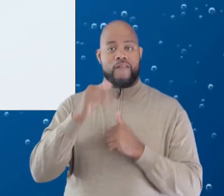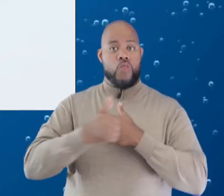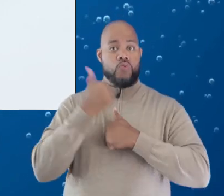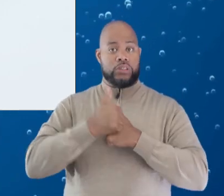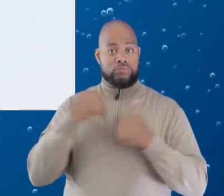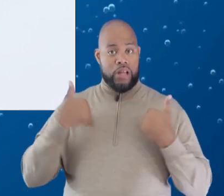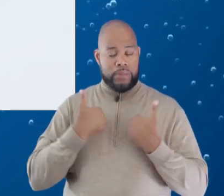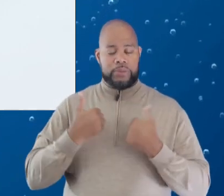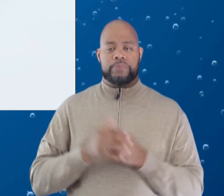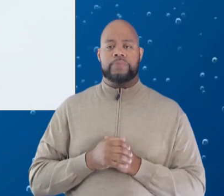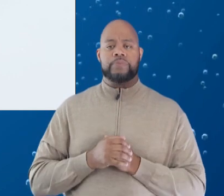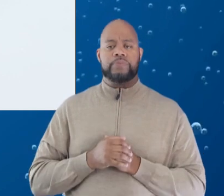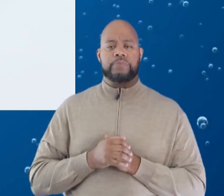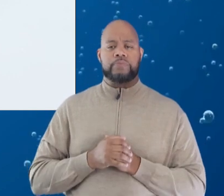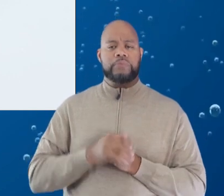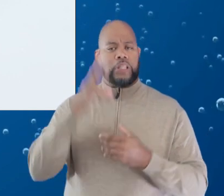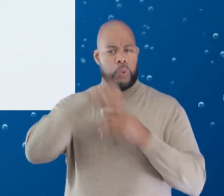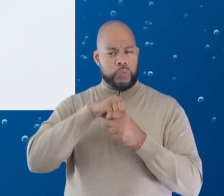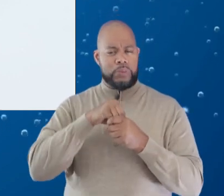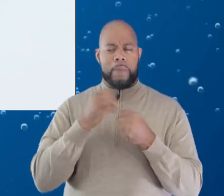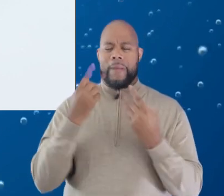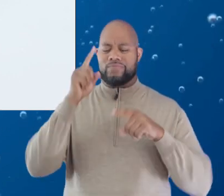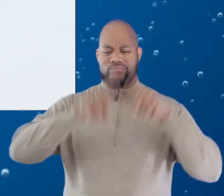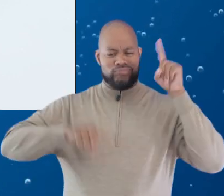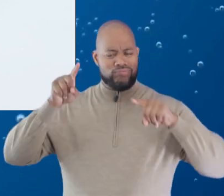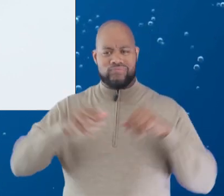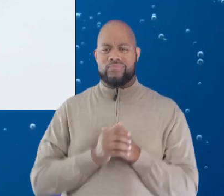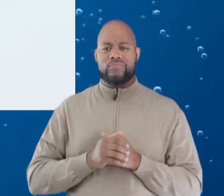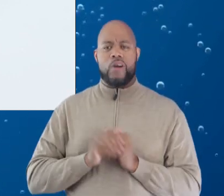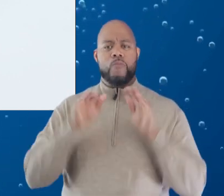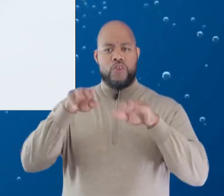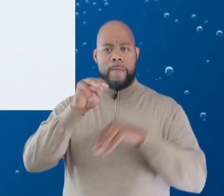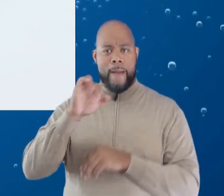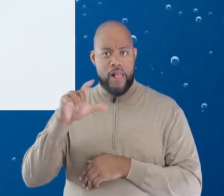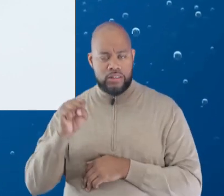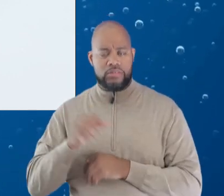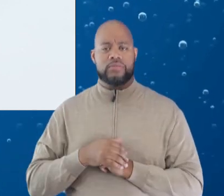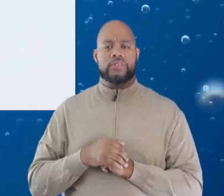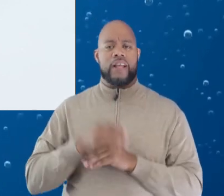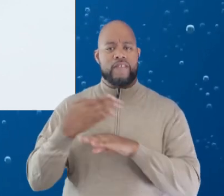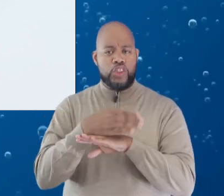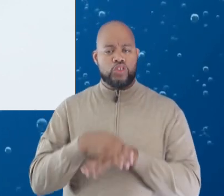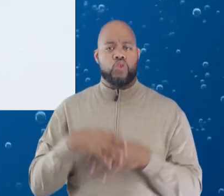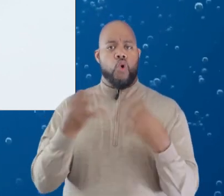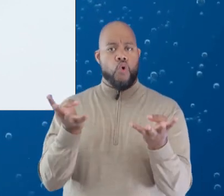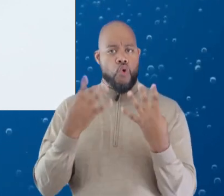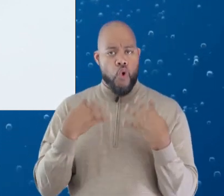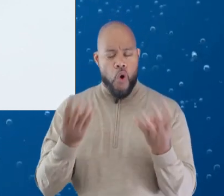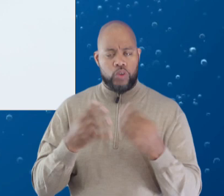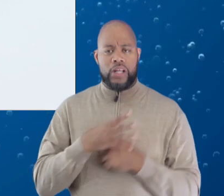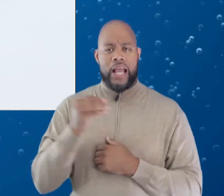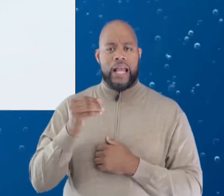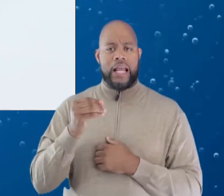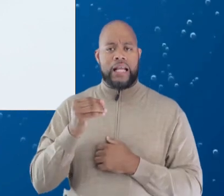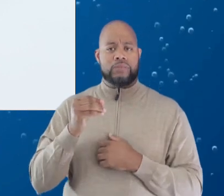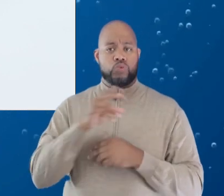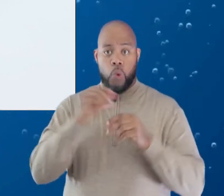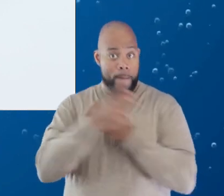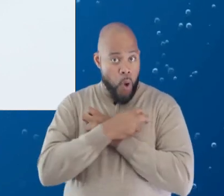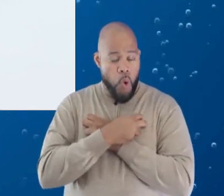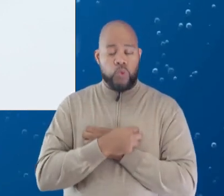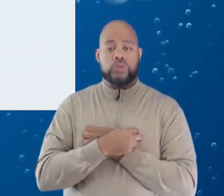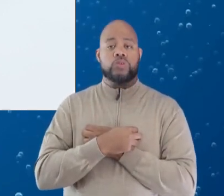of Threatened Species. This includes a wide range of species such as marine mammals, fish, coral species,